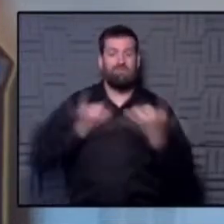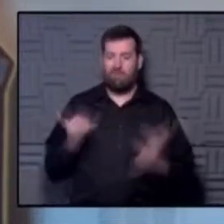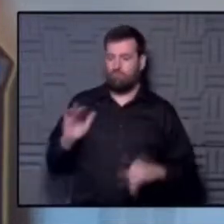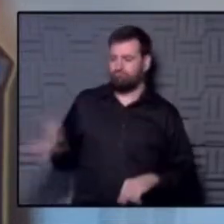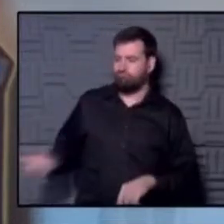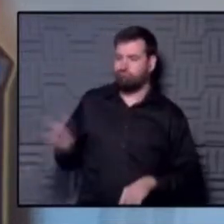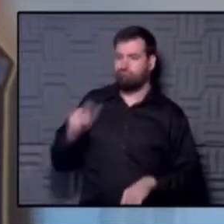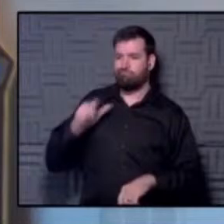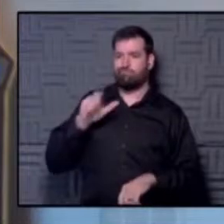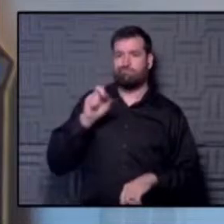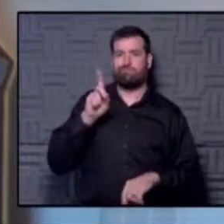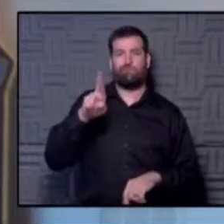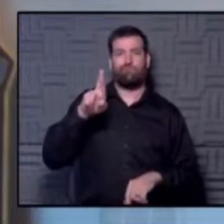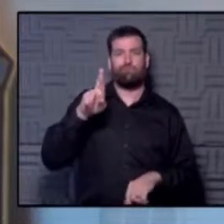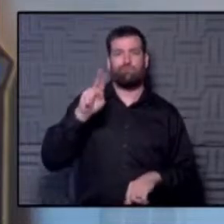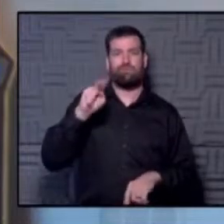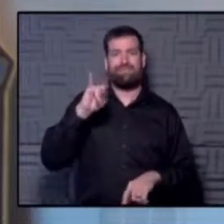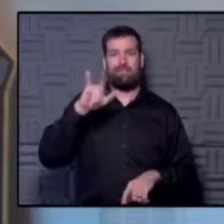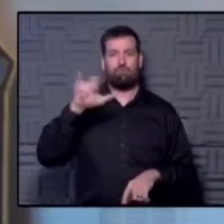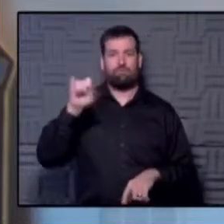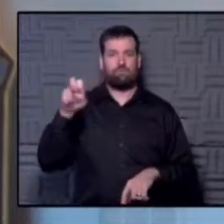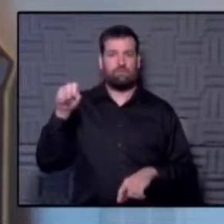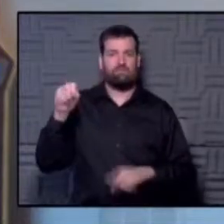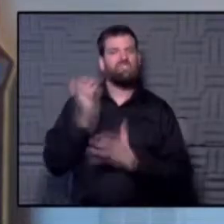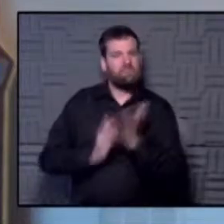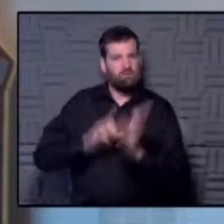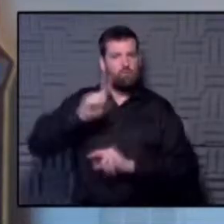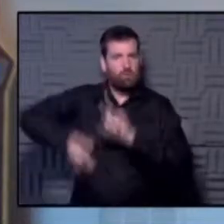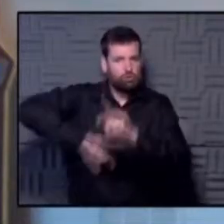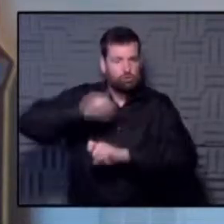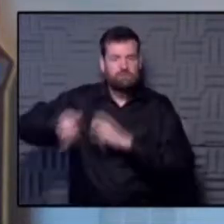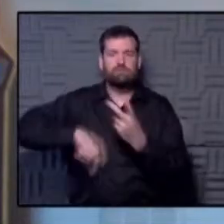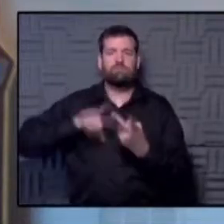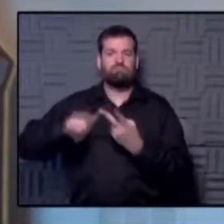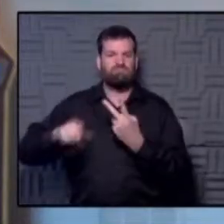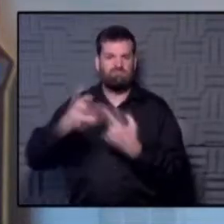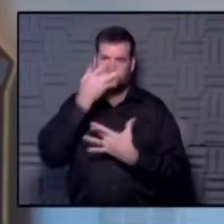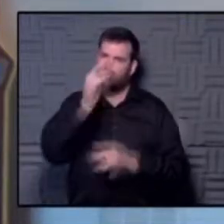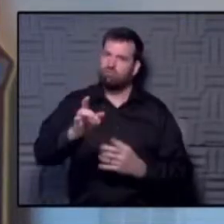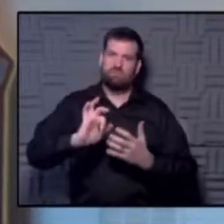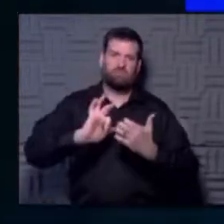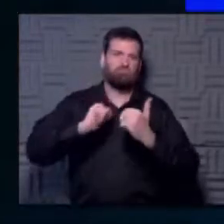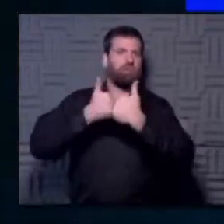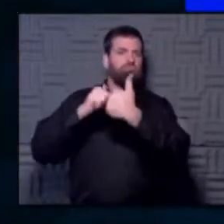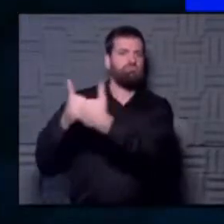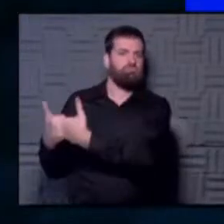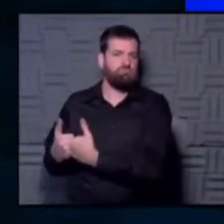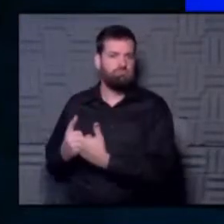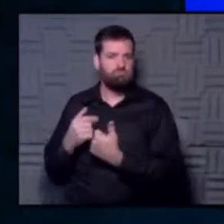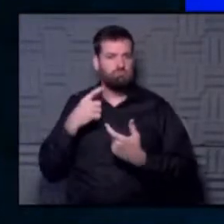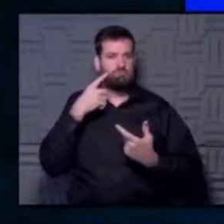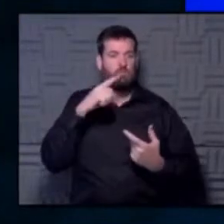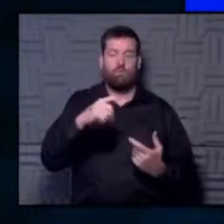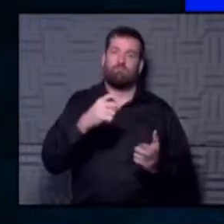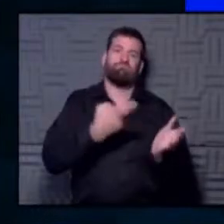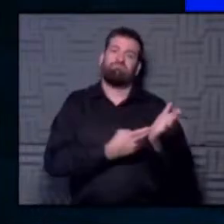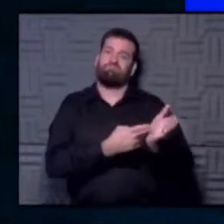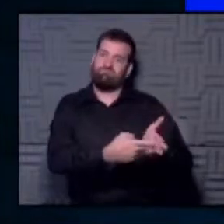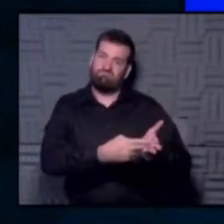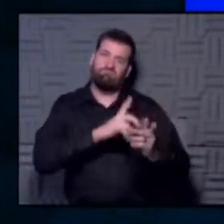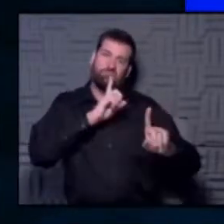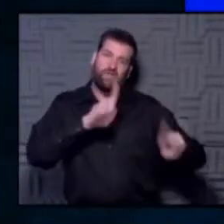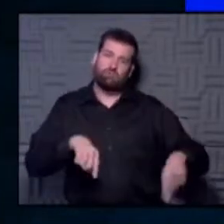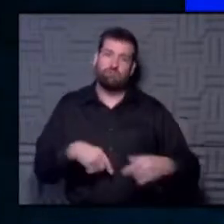talk a little bit about the questions and some of the, the interesting challenges you have in getting, good, honest answers about